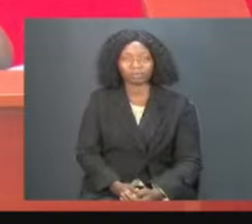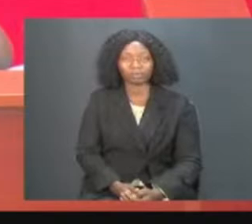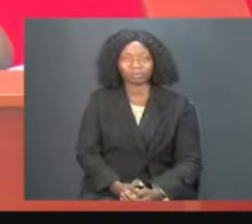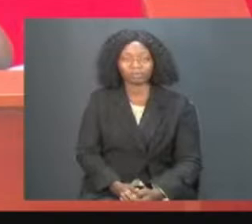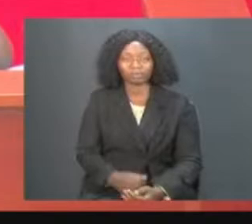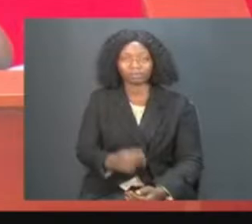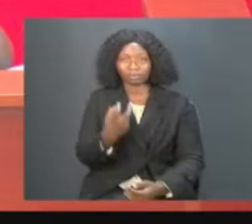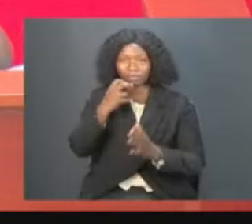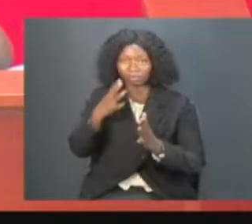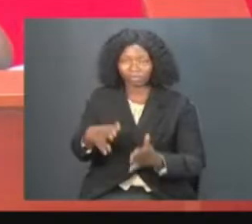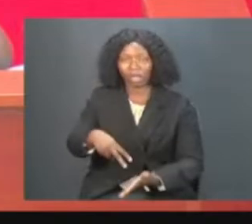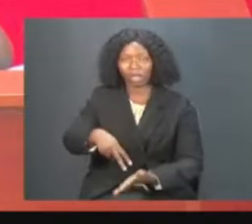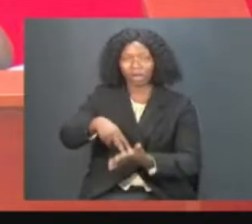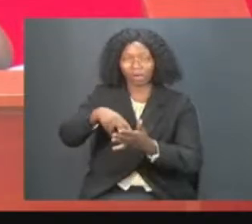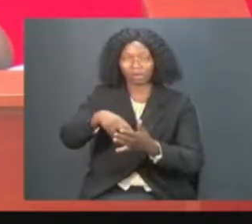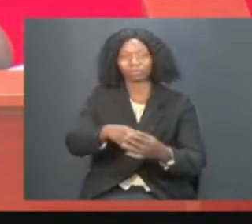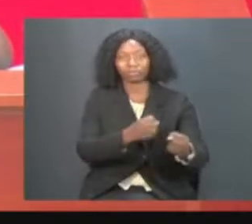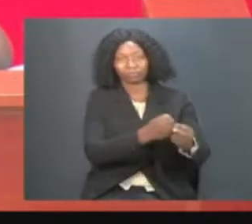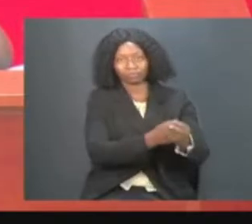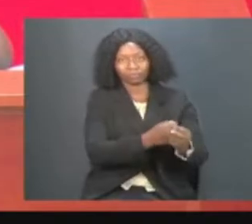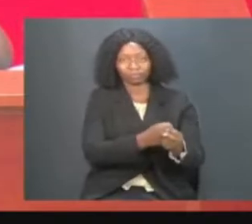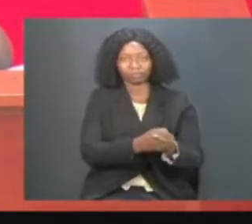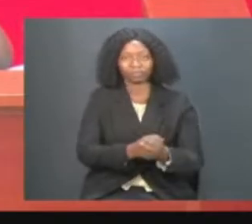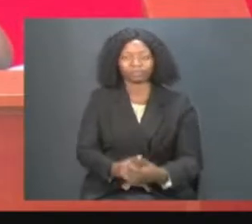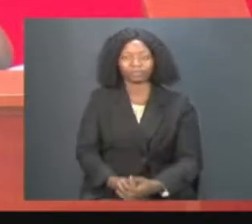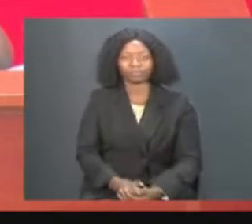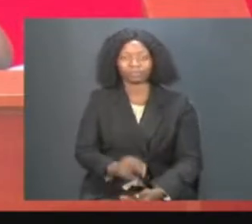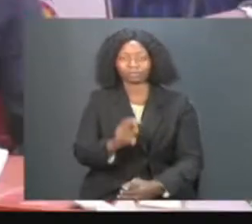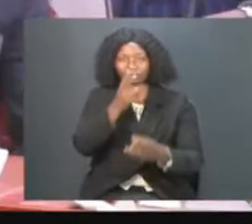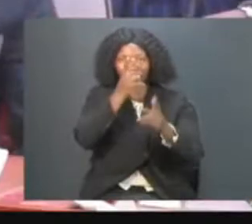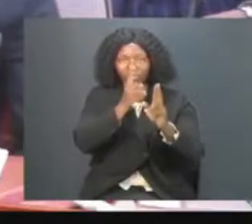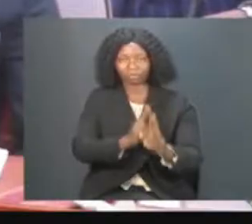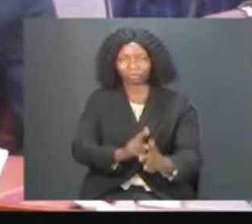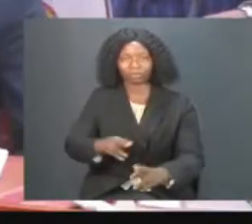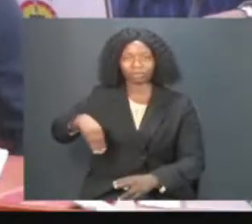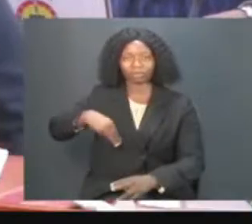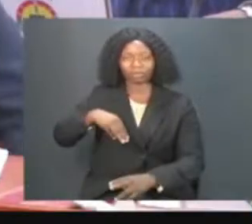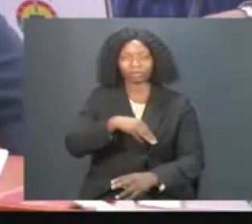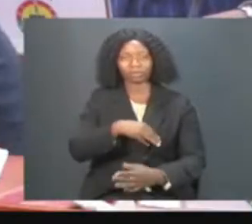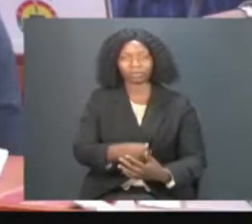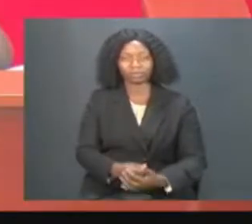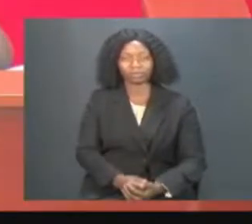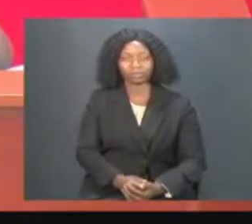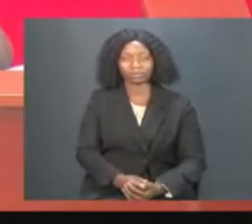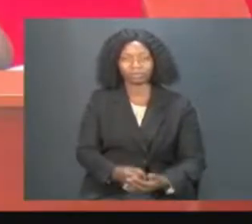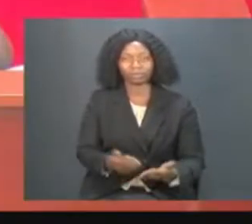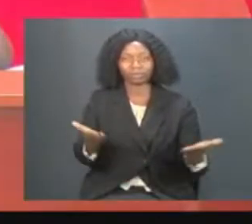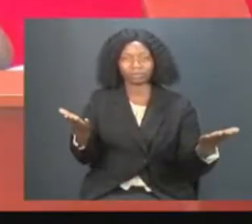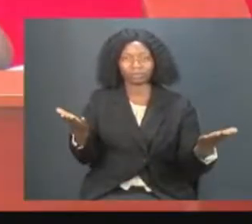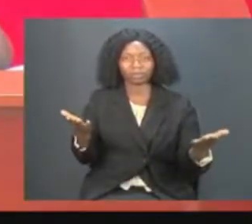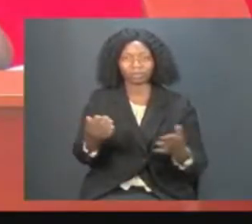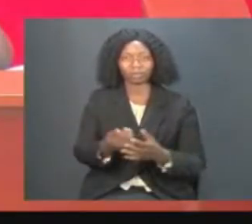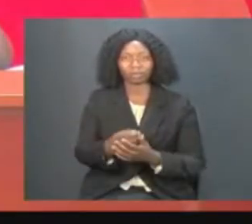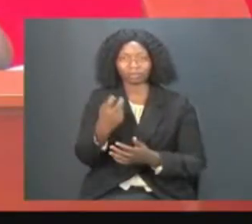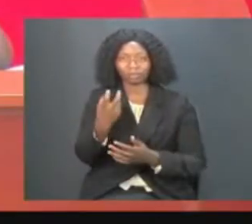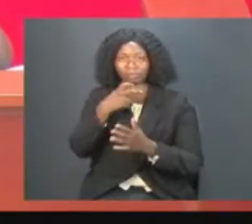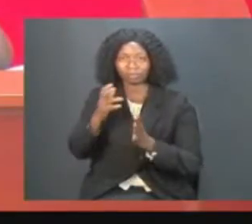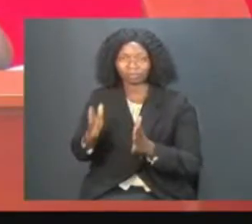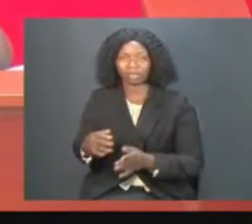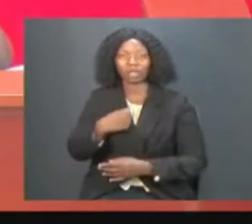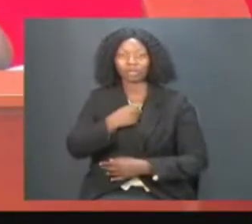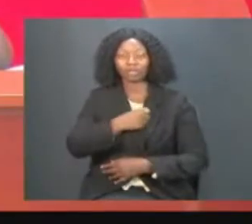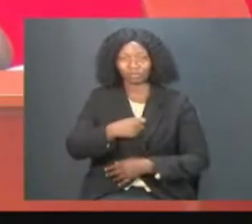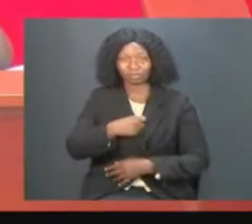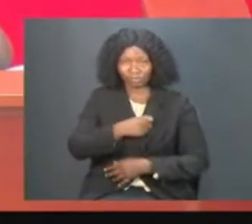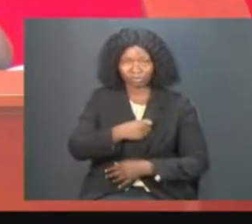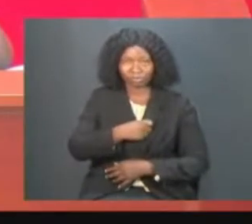Mr. Speaker, I rise to second the motion. Honourable members, yes. Mr. Speaker, sorry for taking you